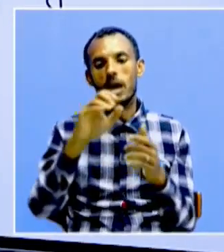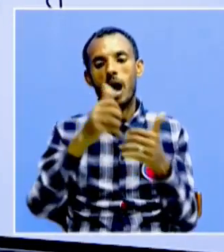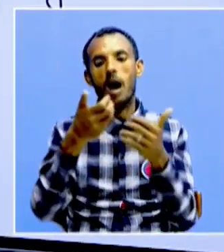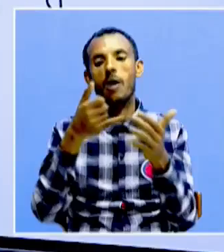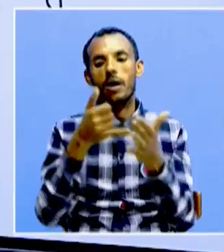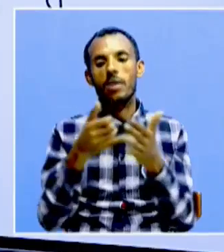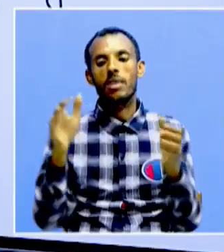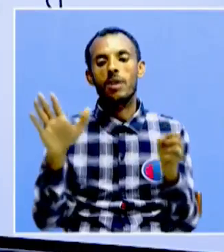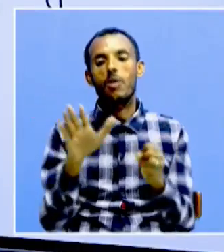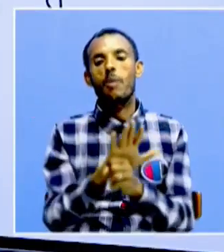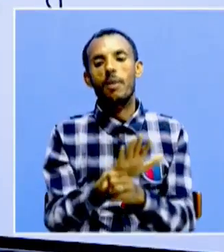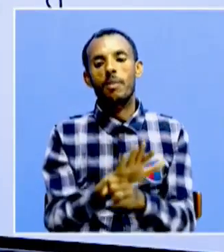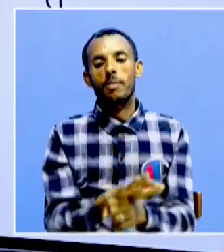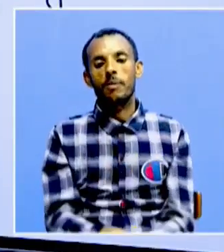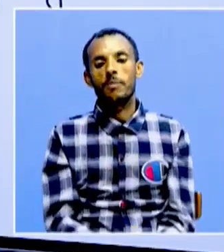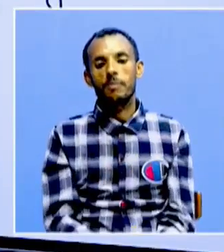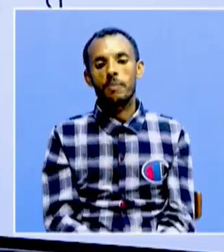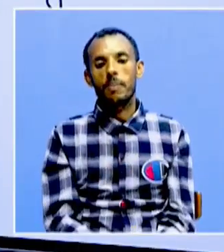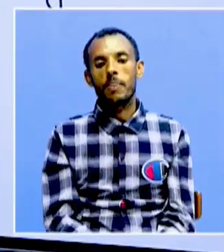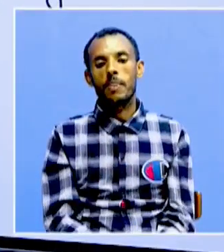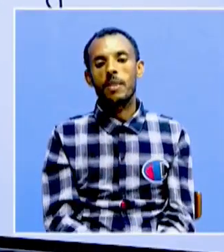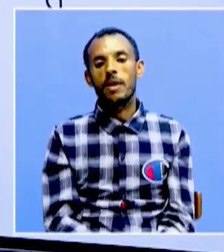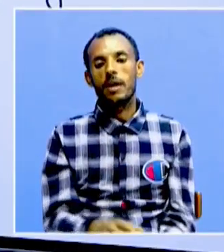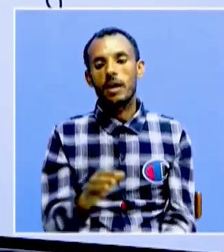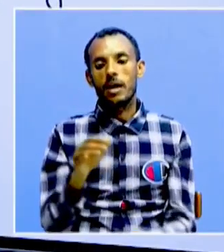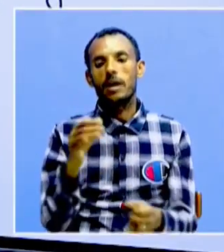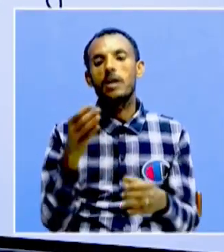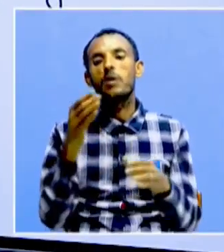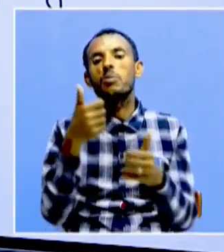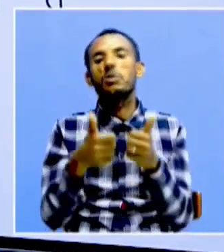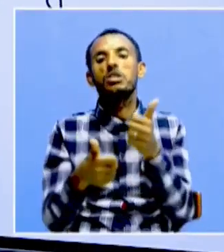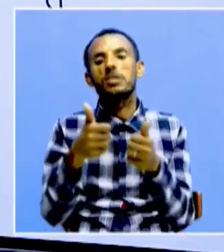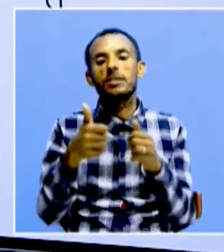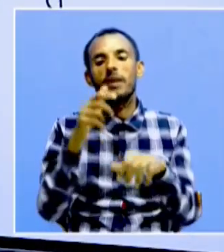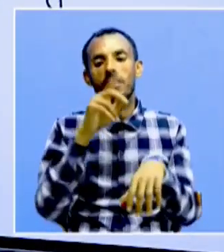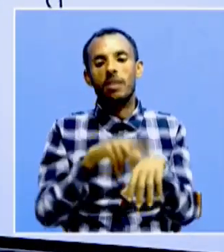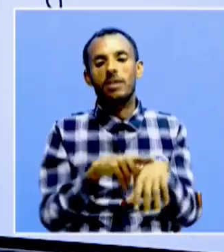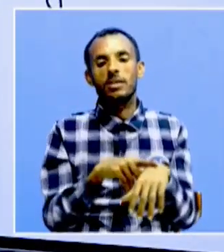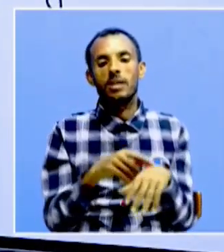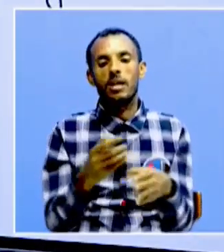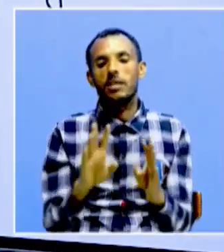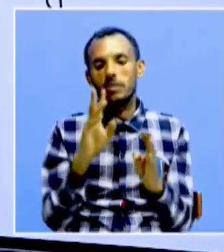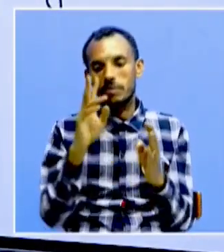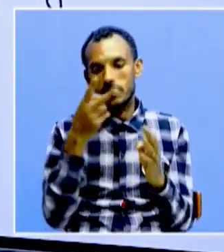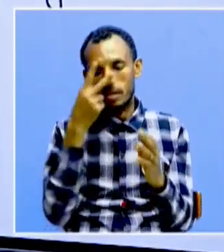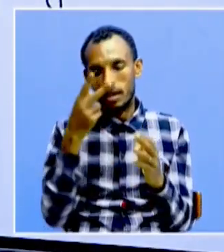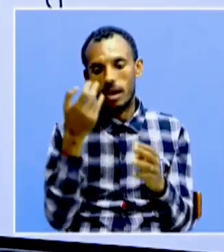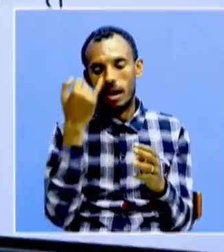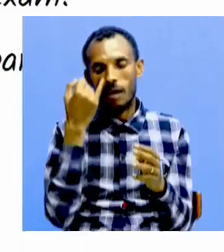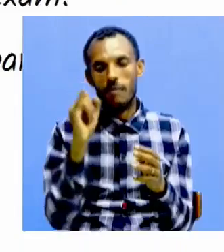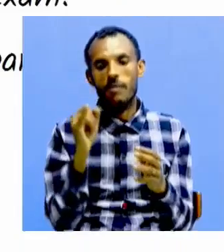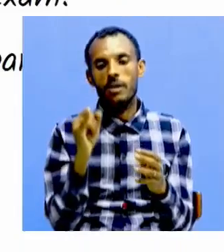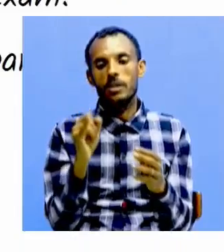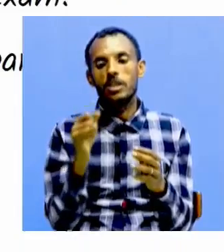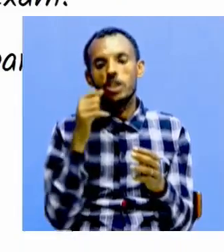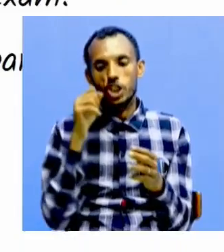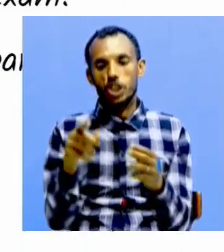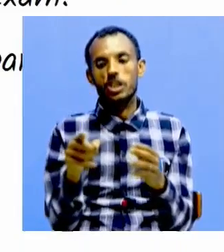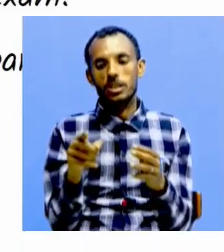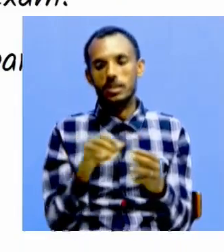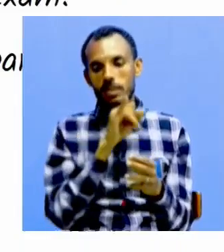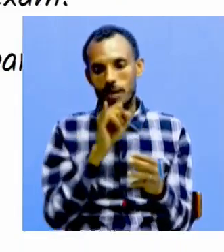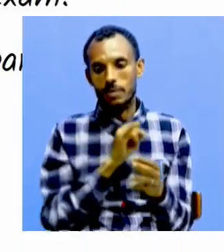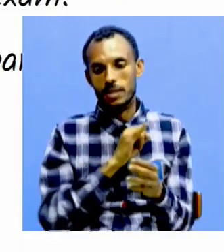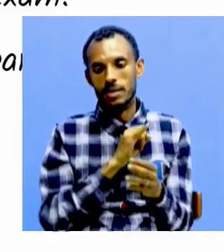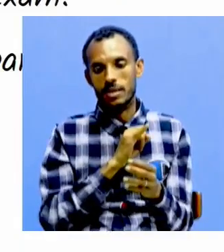it complete? I mean, in what tense? Let's see. If, all right, then she,